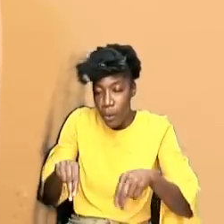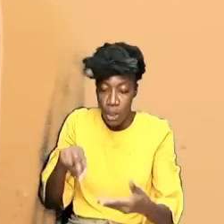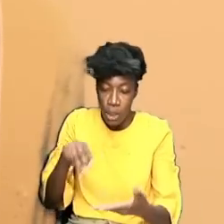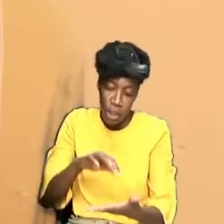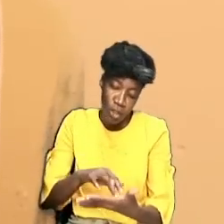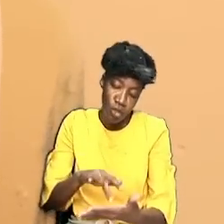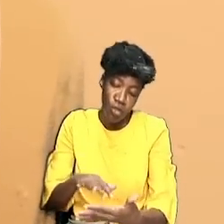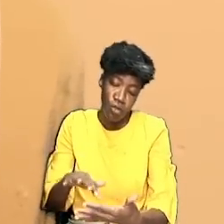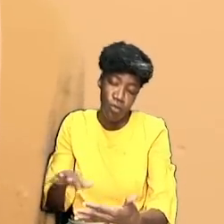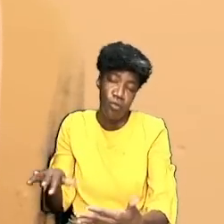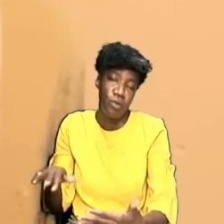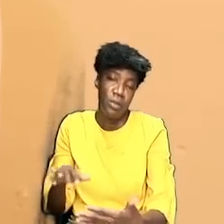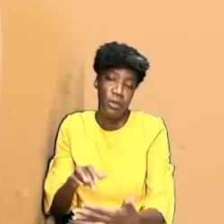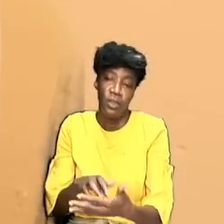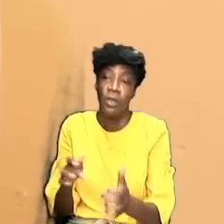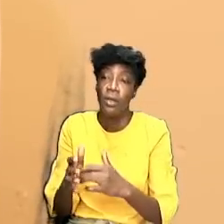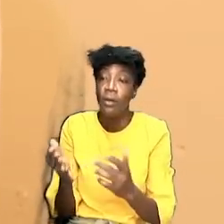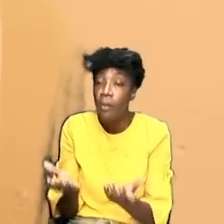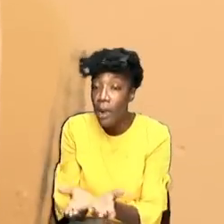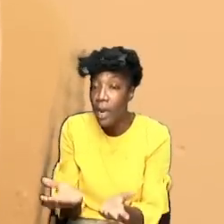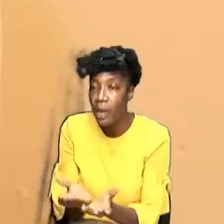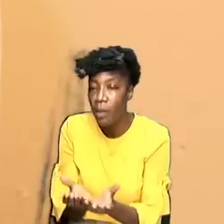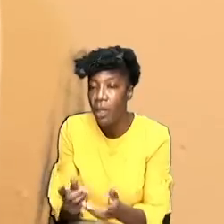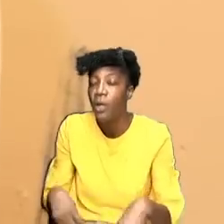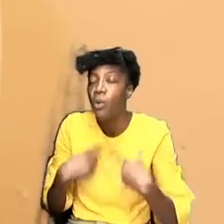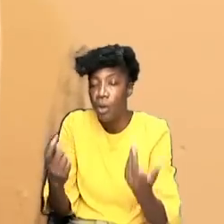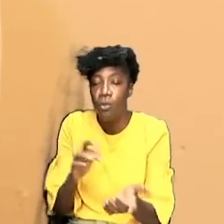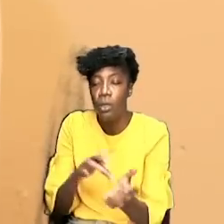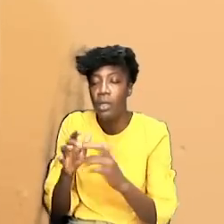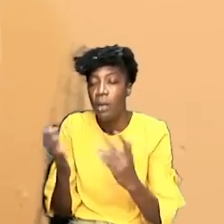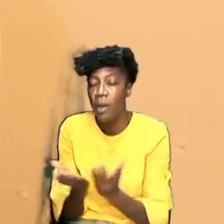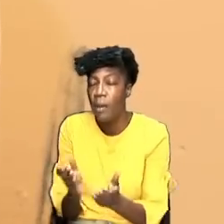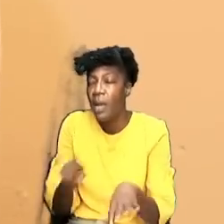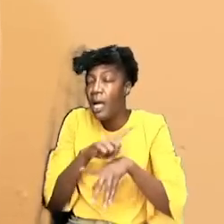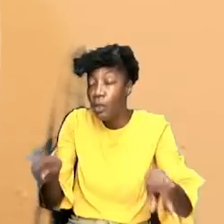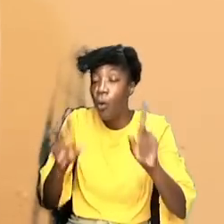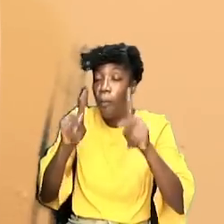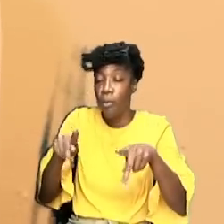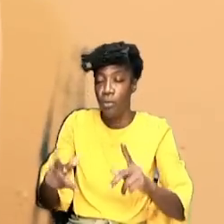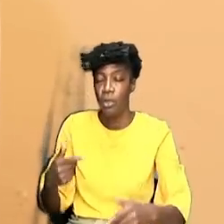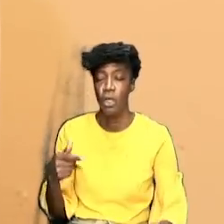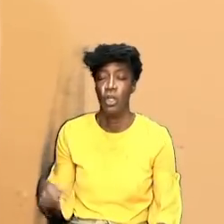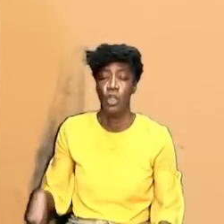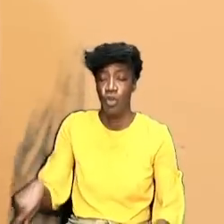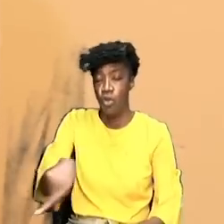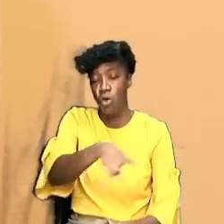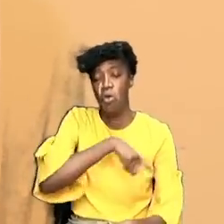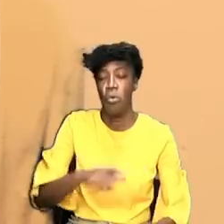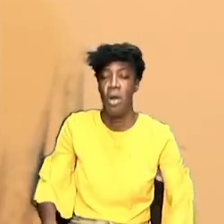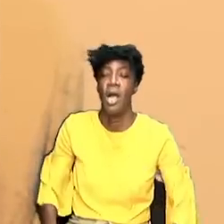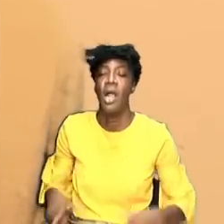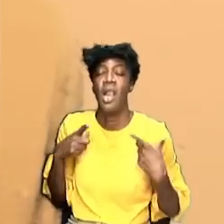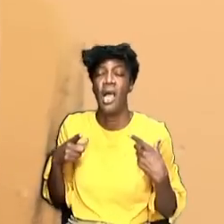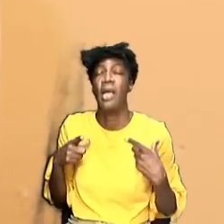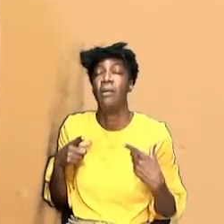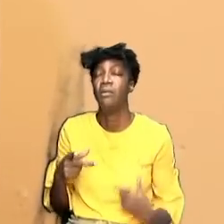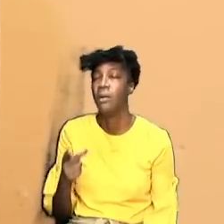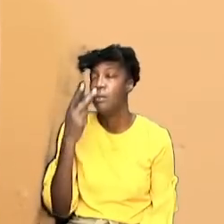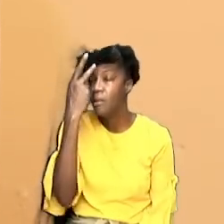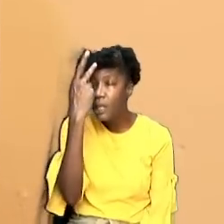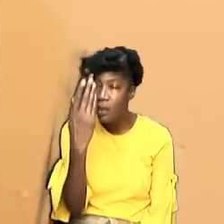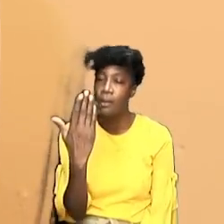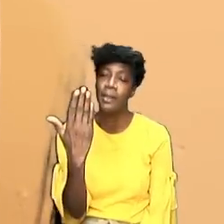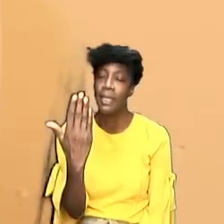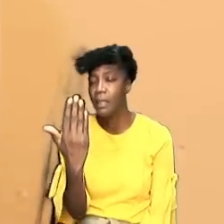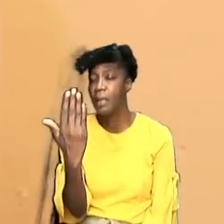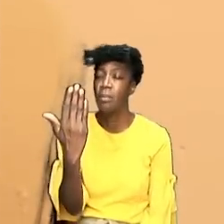Bible says if we go to scripture and then do not apply it to our lives, we are like somebody looking into a mirror or looking into a mirror and